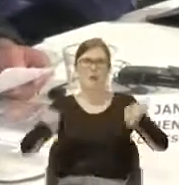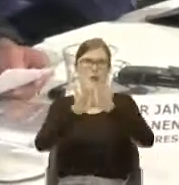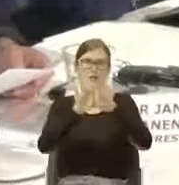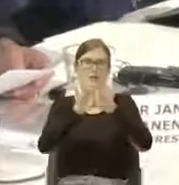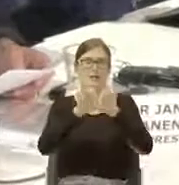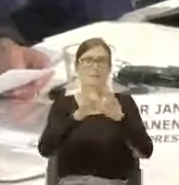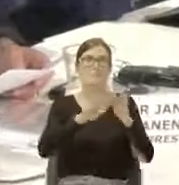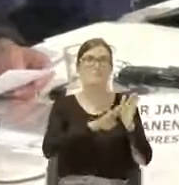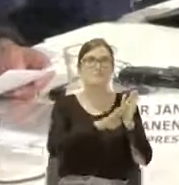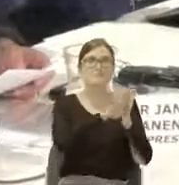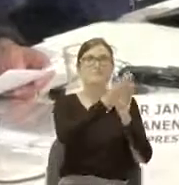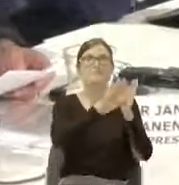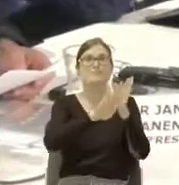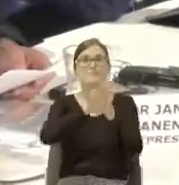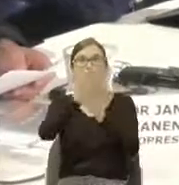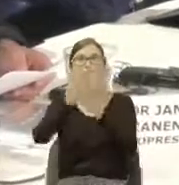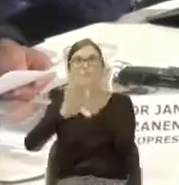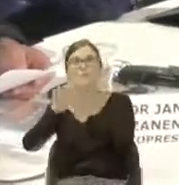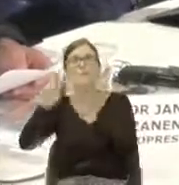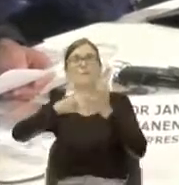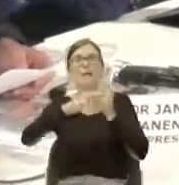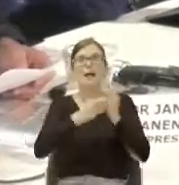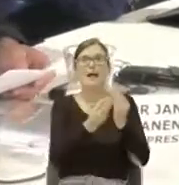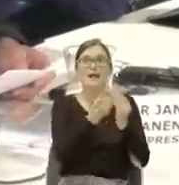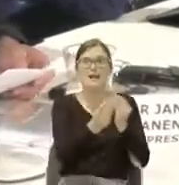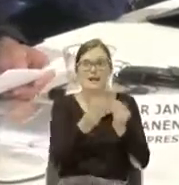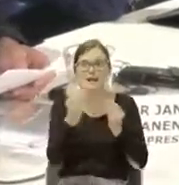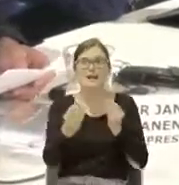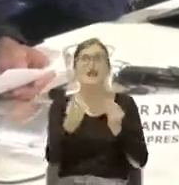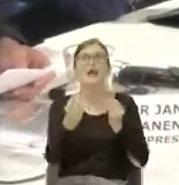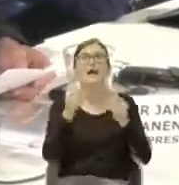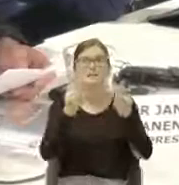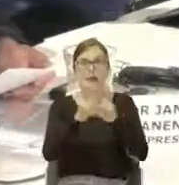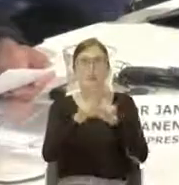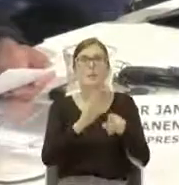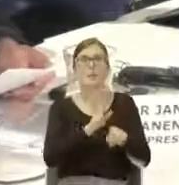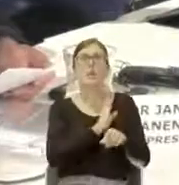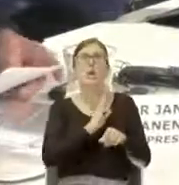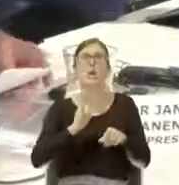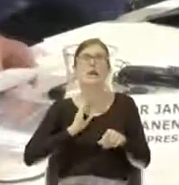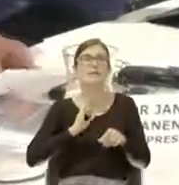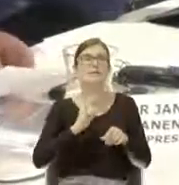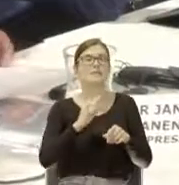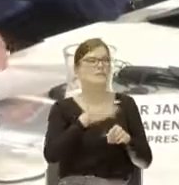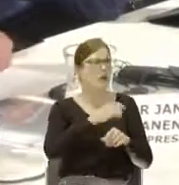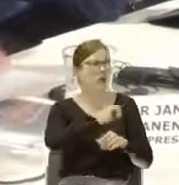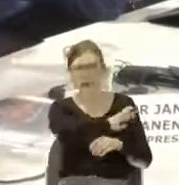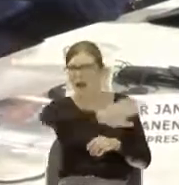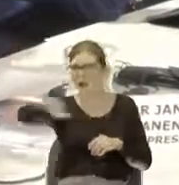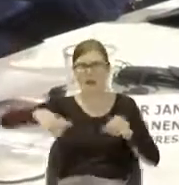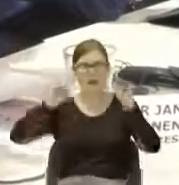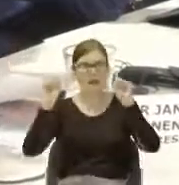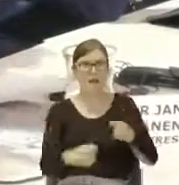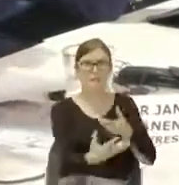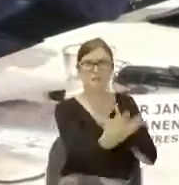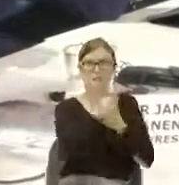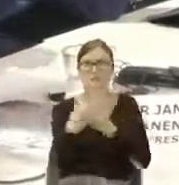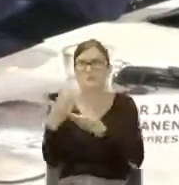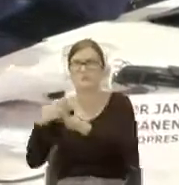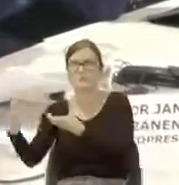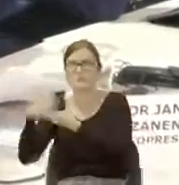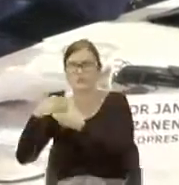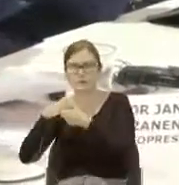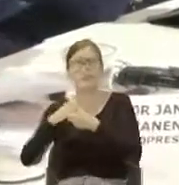all actors in decision-making in order to achieve the future that we all dream